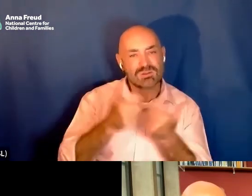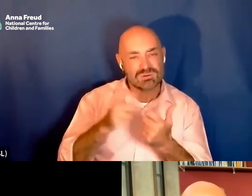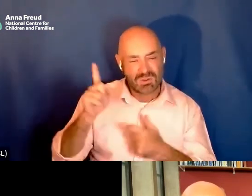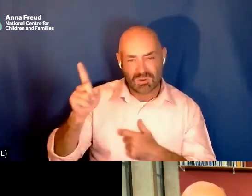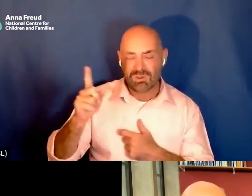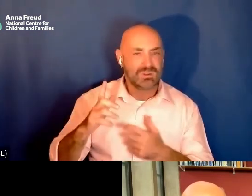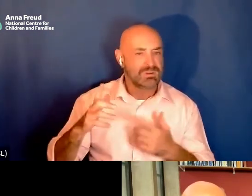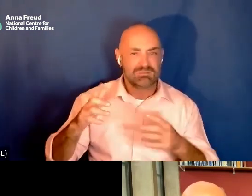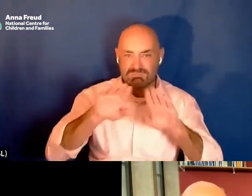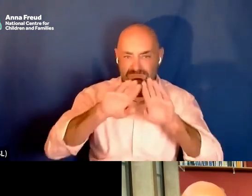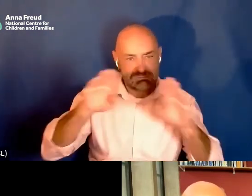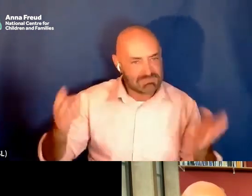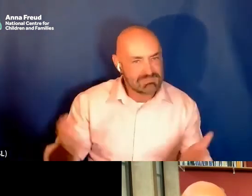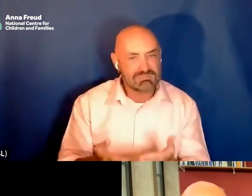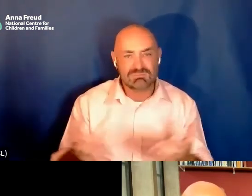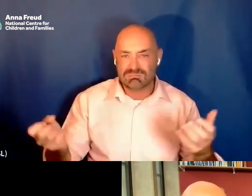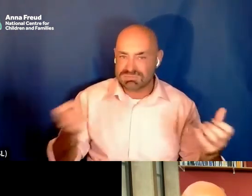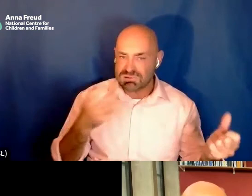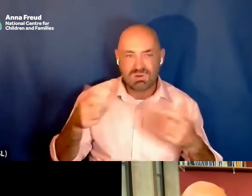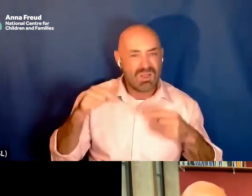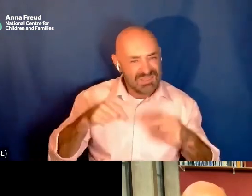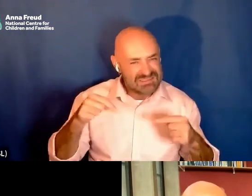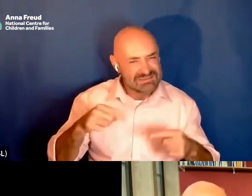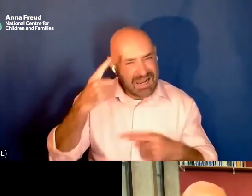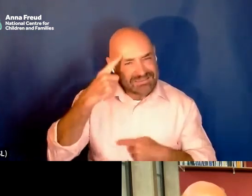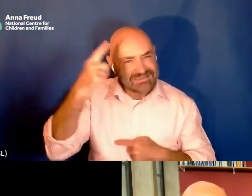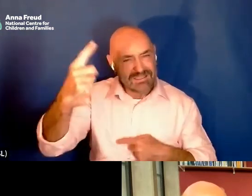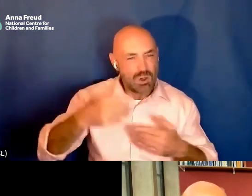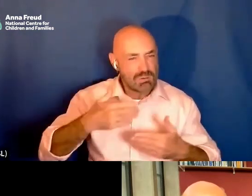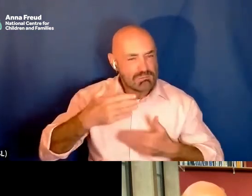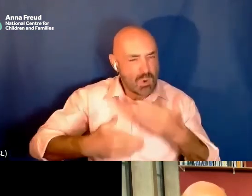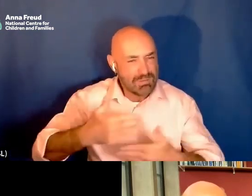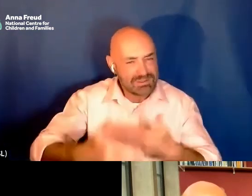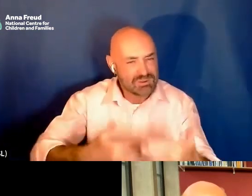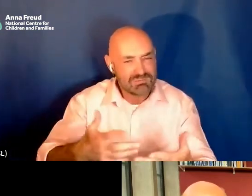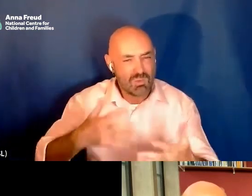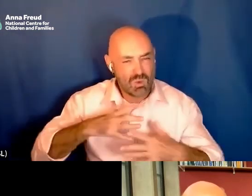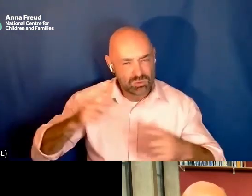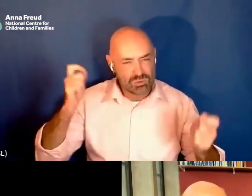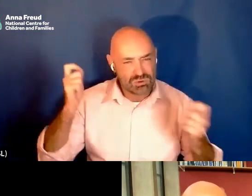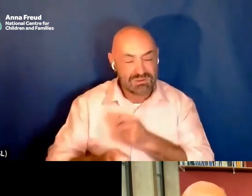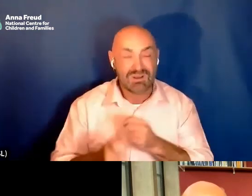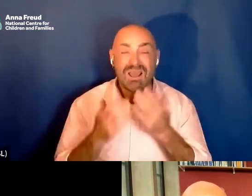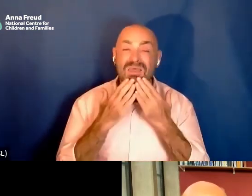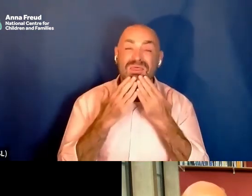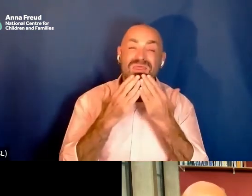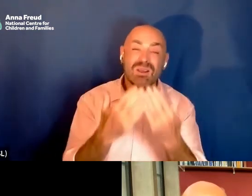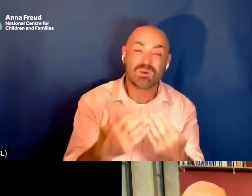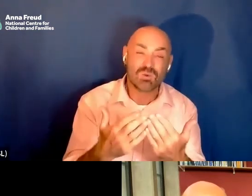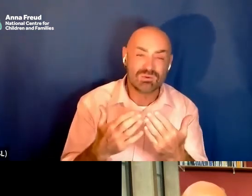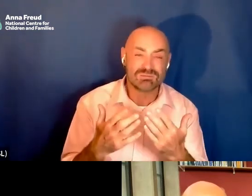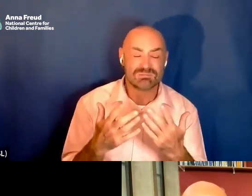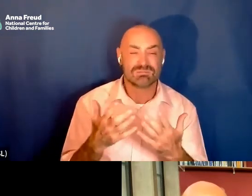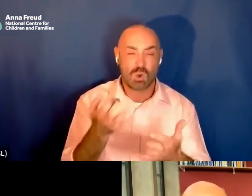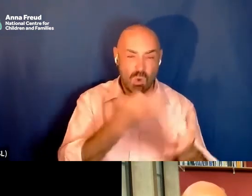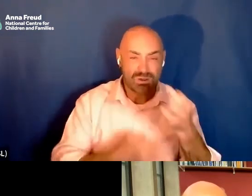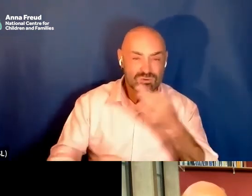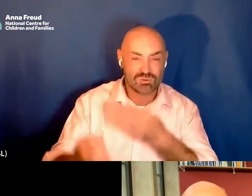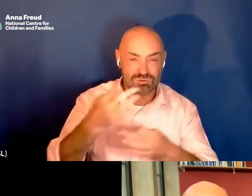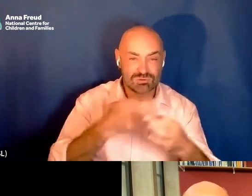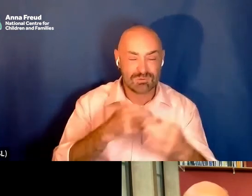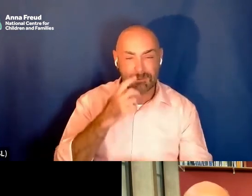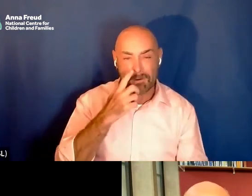contributing to this thinking, this momentum, and the change that we hope to see. So I'm really thankful for the questions. I'm spending